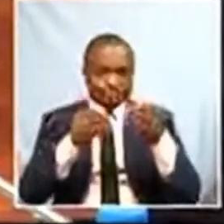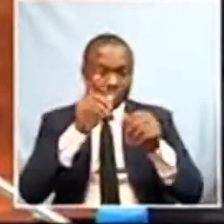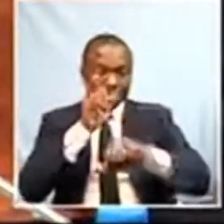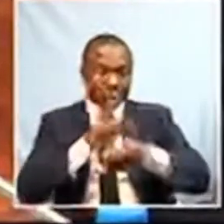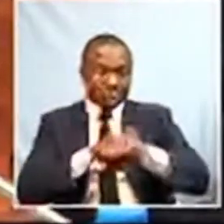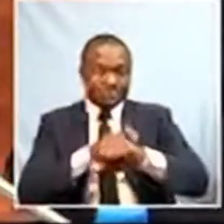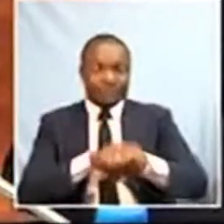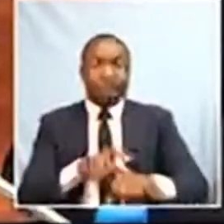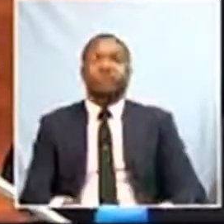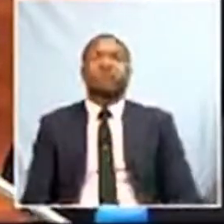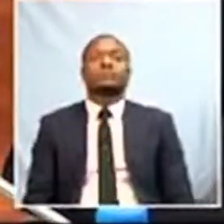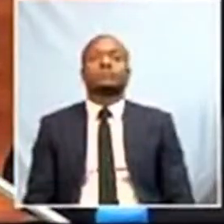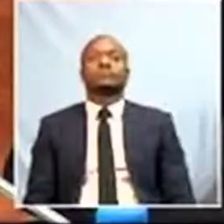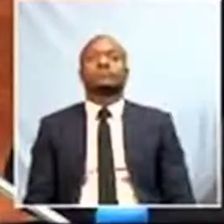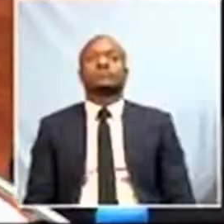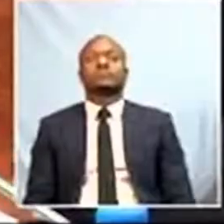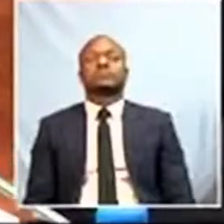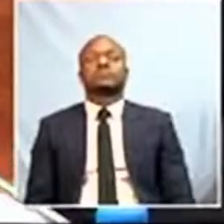period.